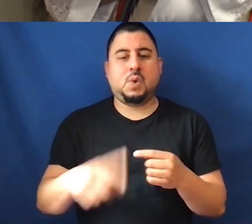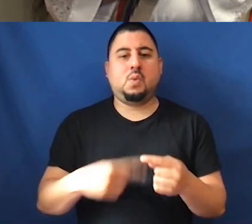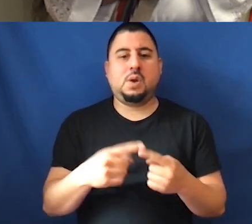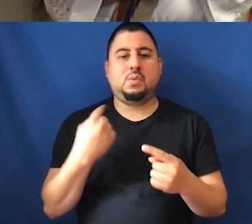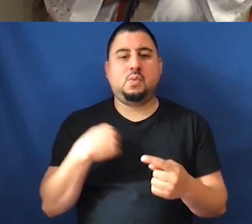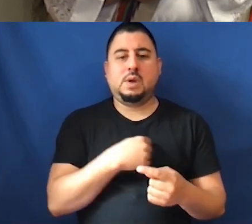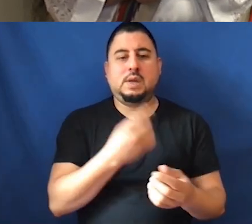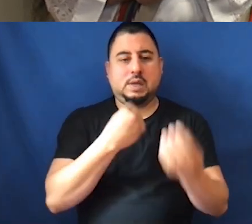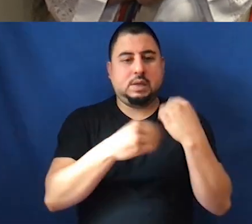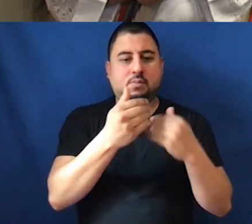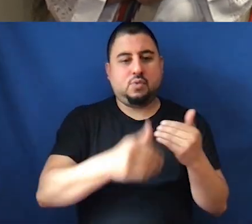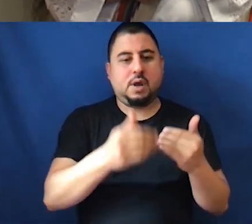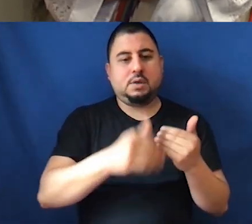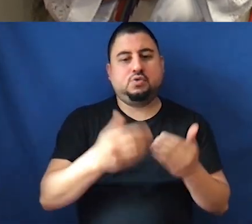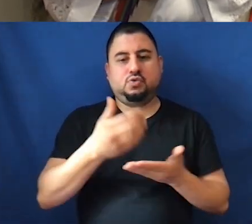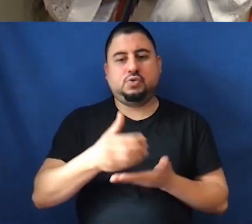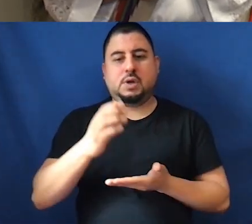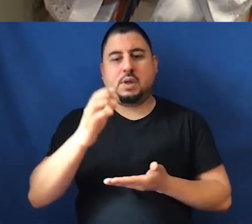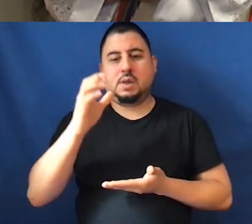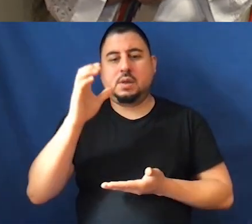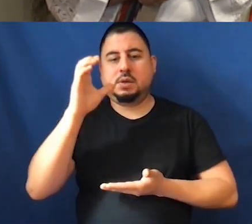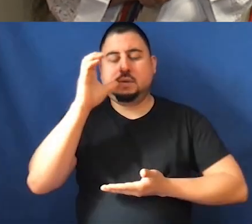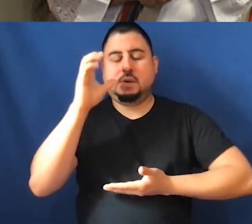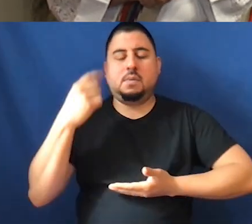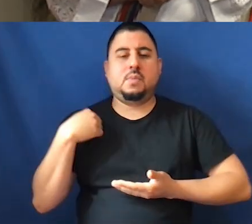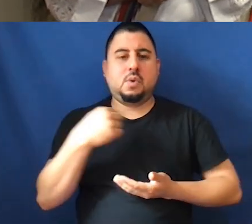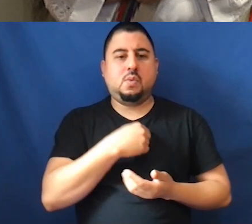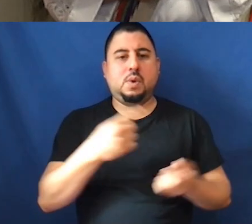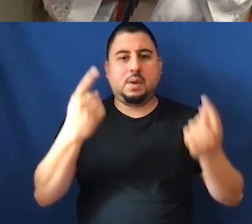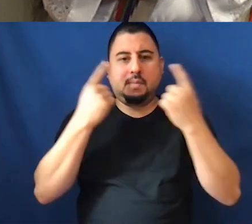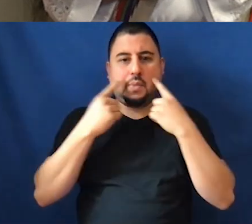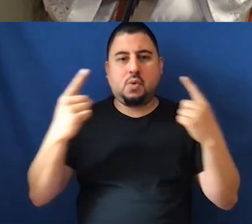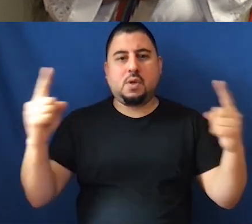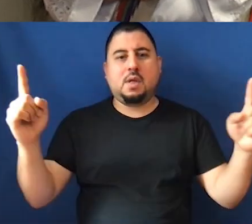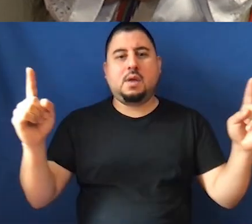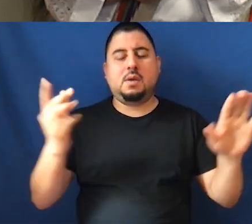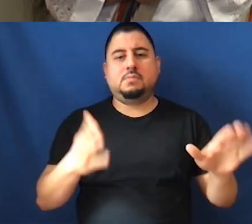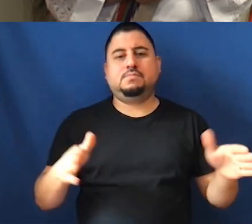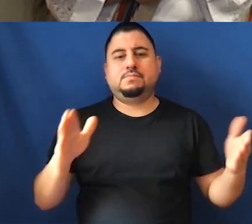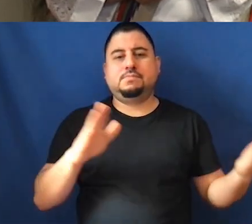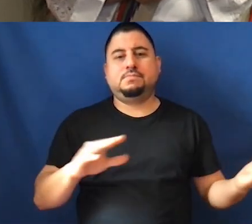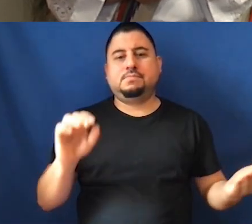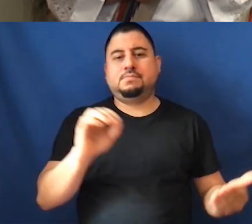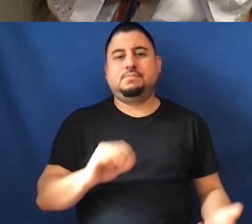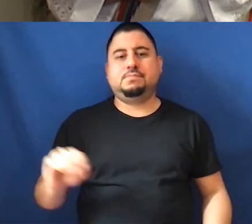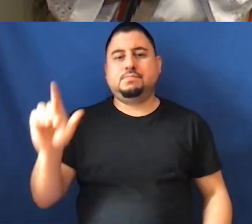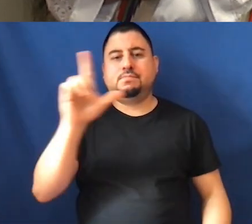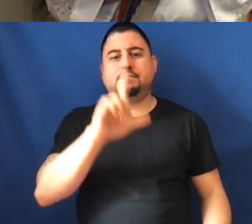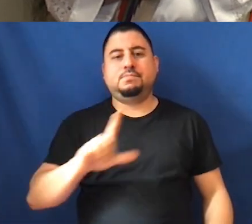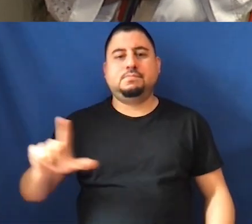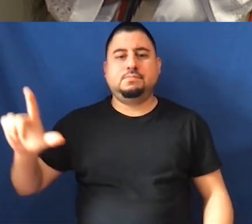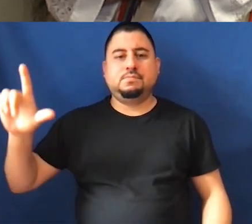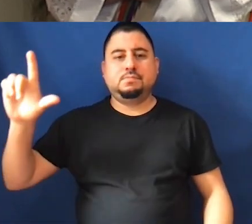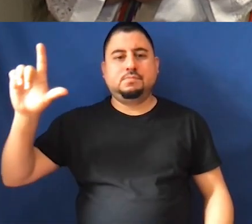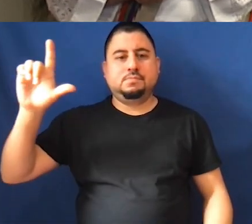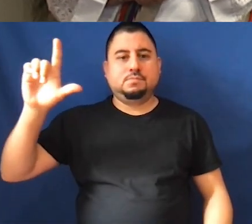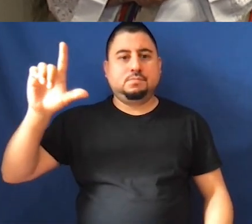We eat this bread and drink this cup, we proclaim your death, O